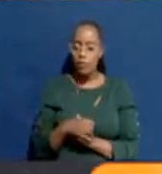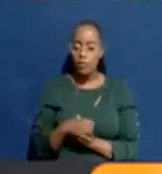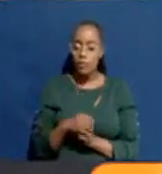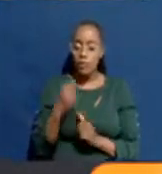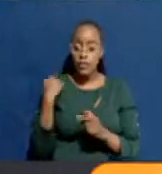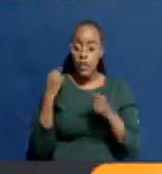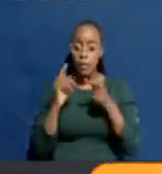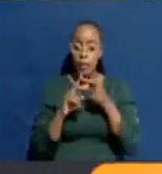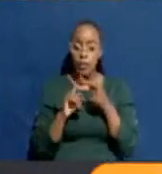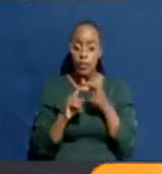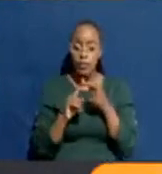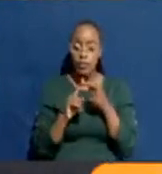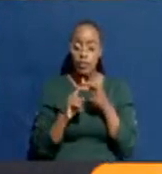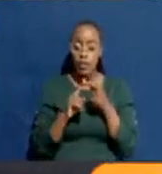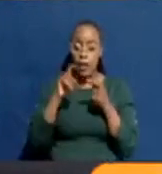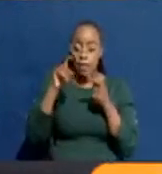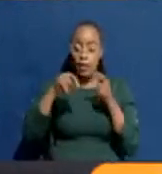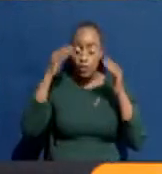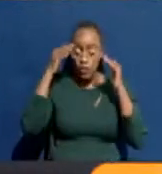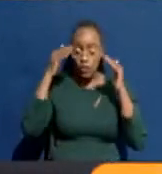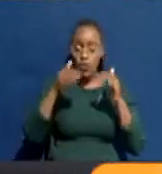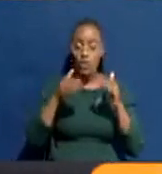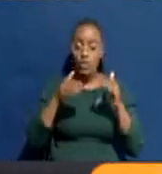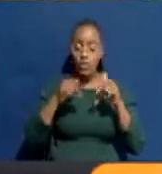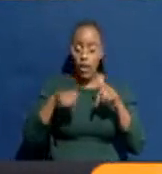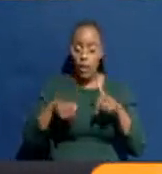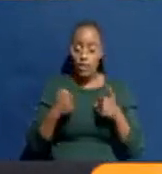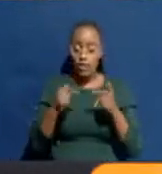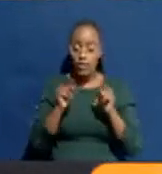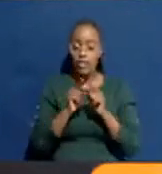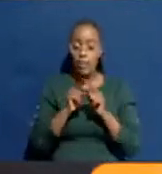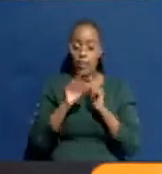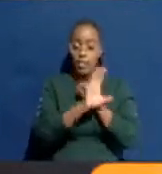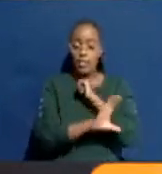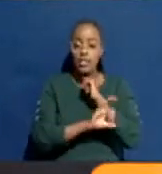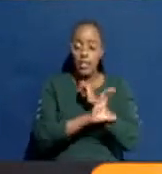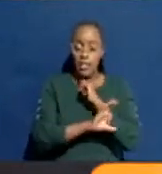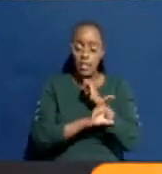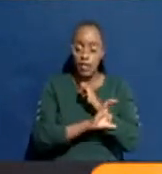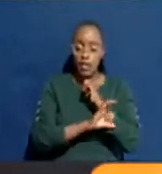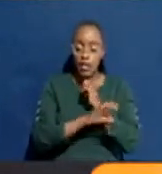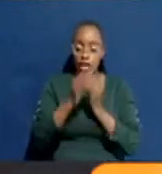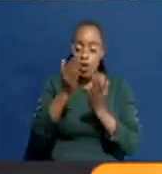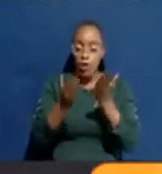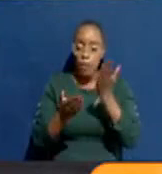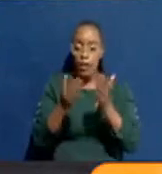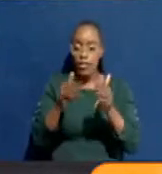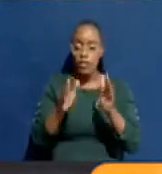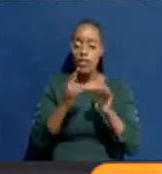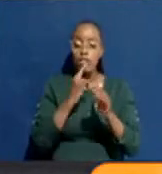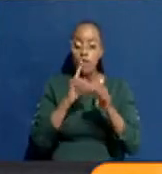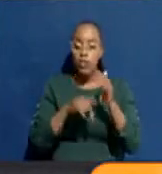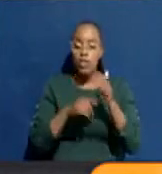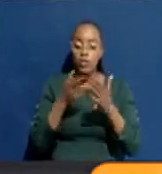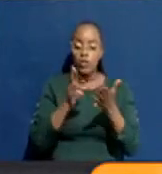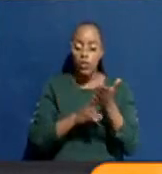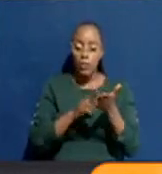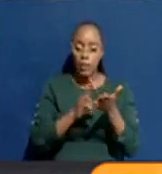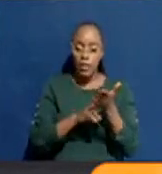First of all, we have to look at ourselves as a country comparatively. It has been said, and I want to